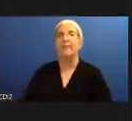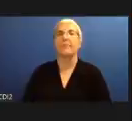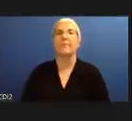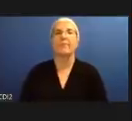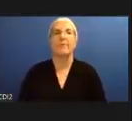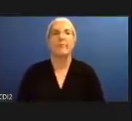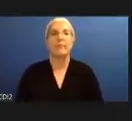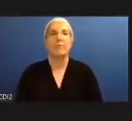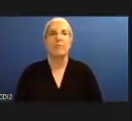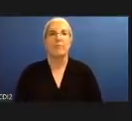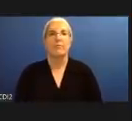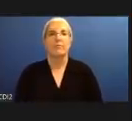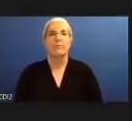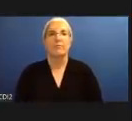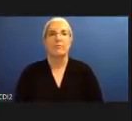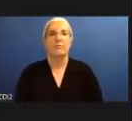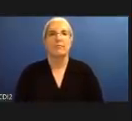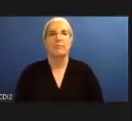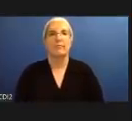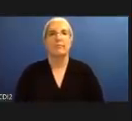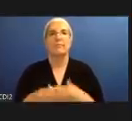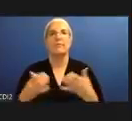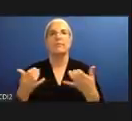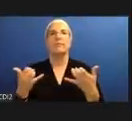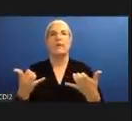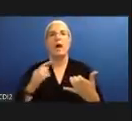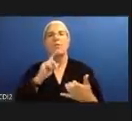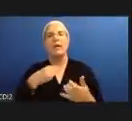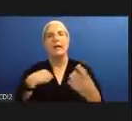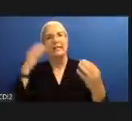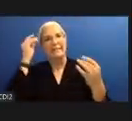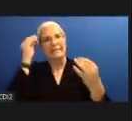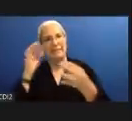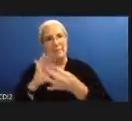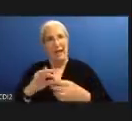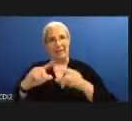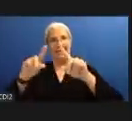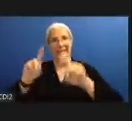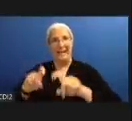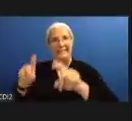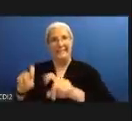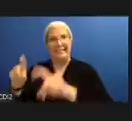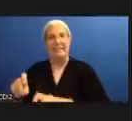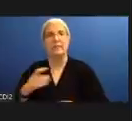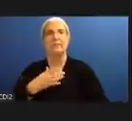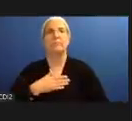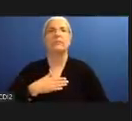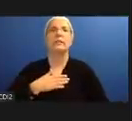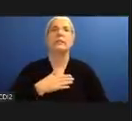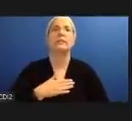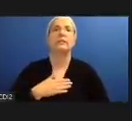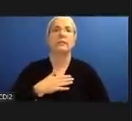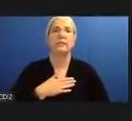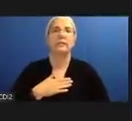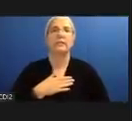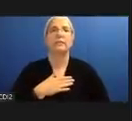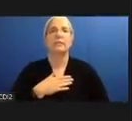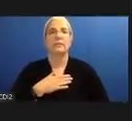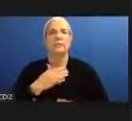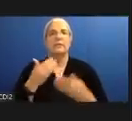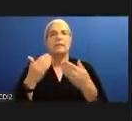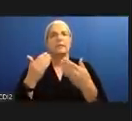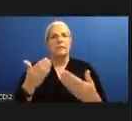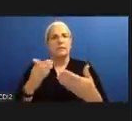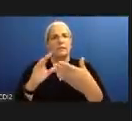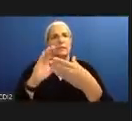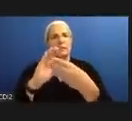fresh on your mind, would you like to begin by walking our team through